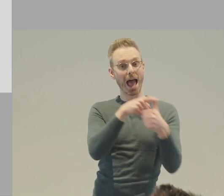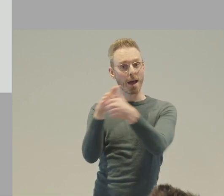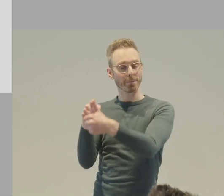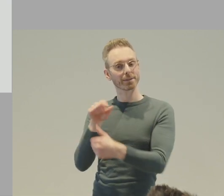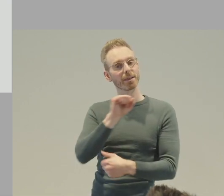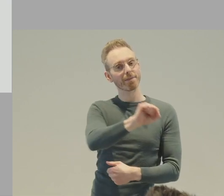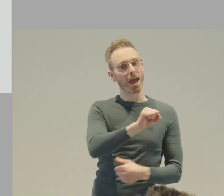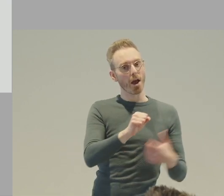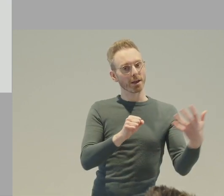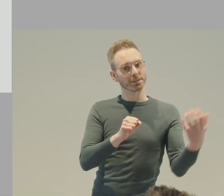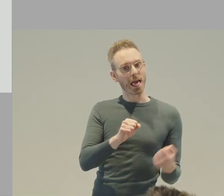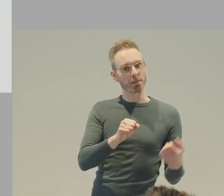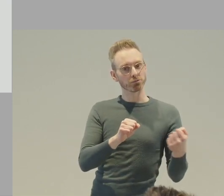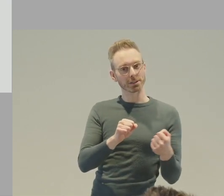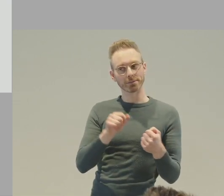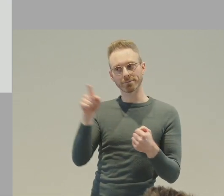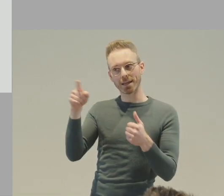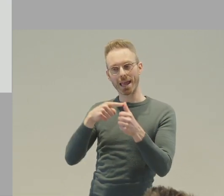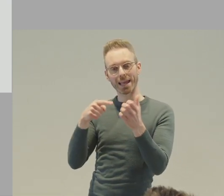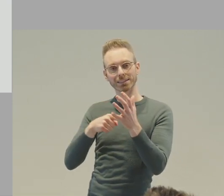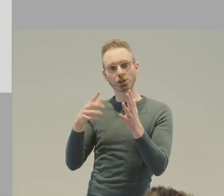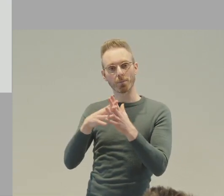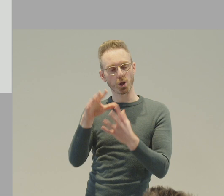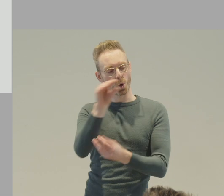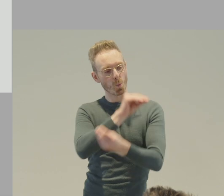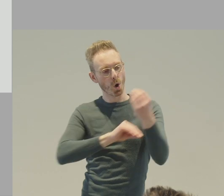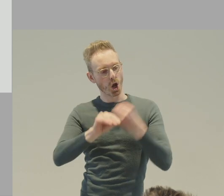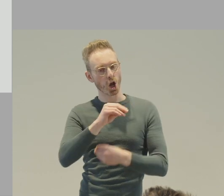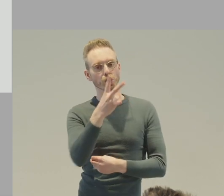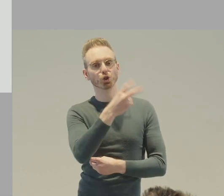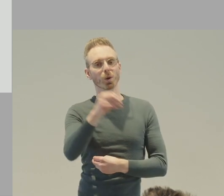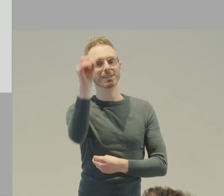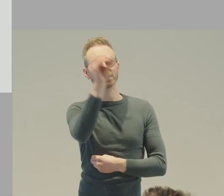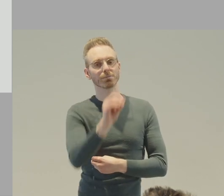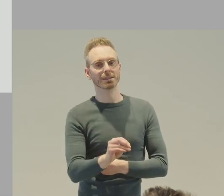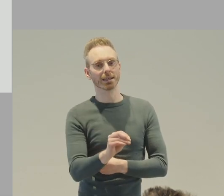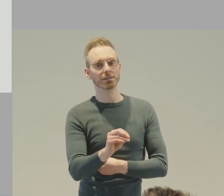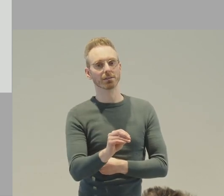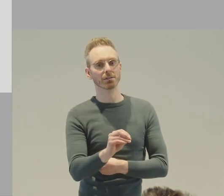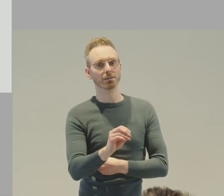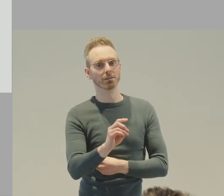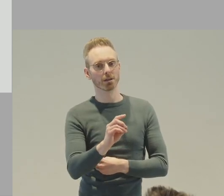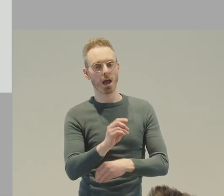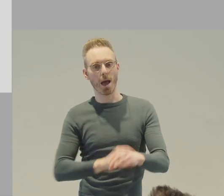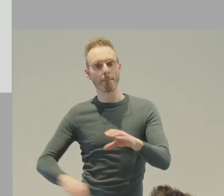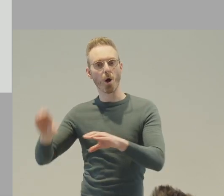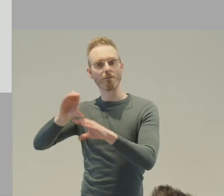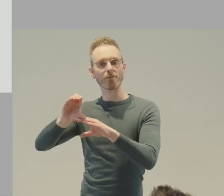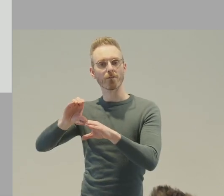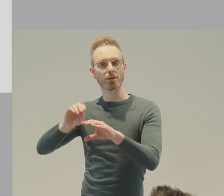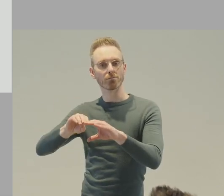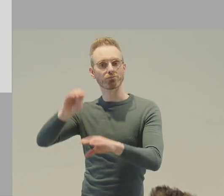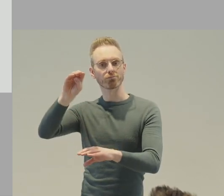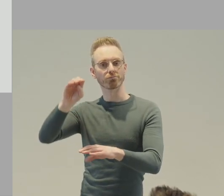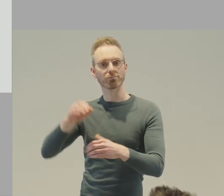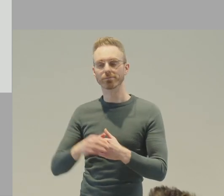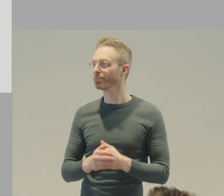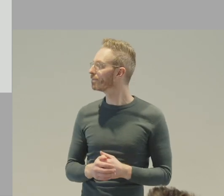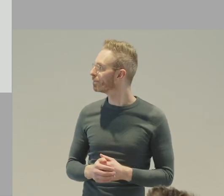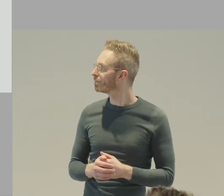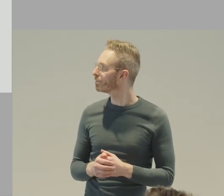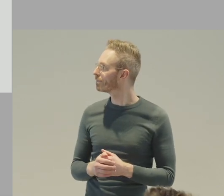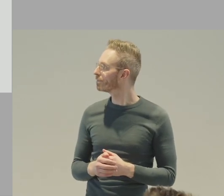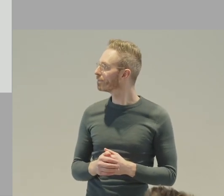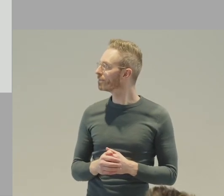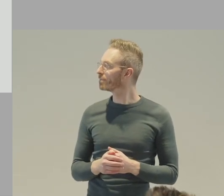if the disabled person earns £10 an hour, the support worker can only earn £12 an hour. I'm not making any comment on